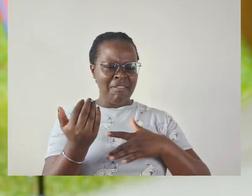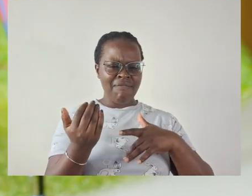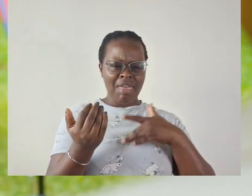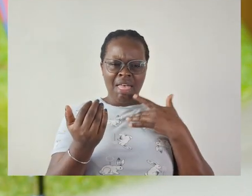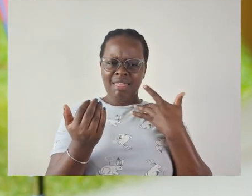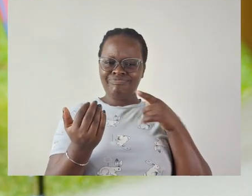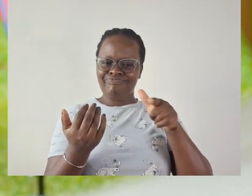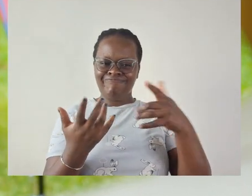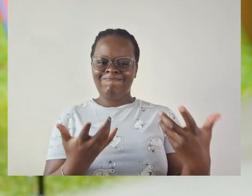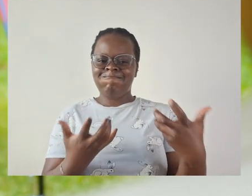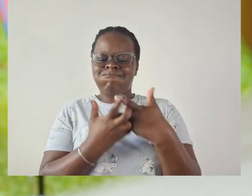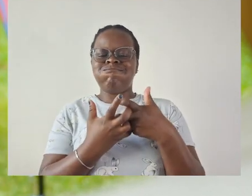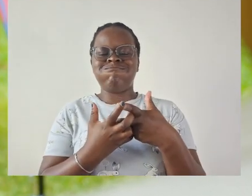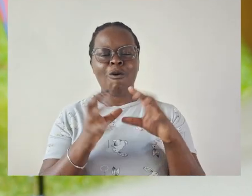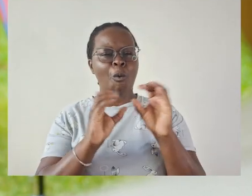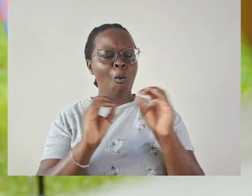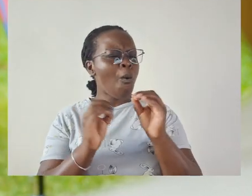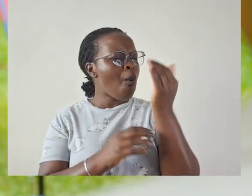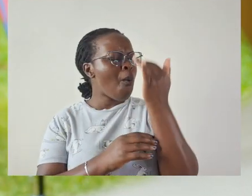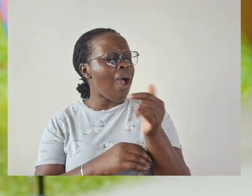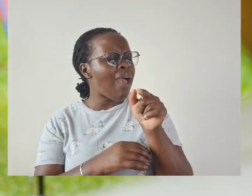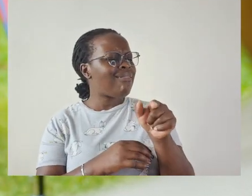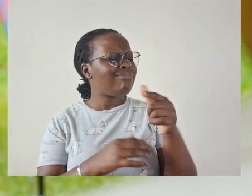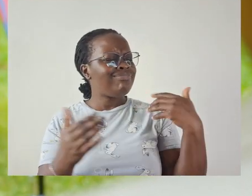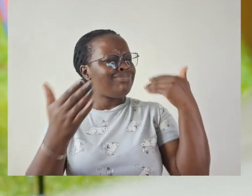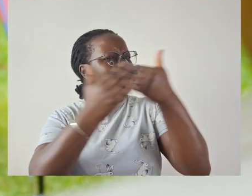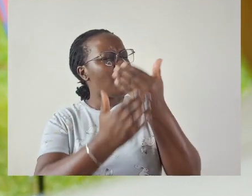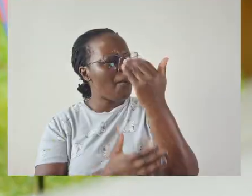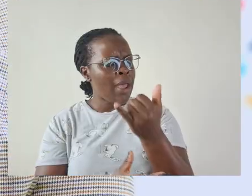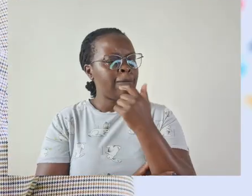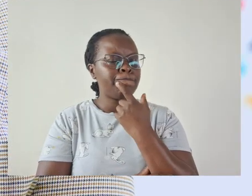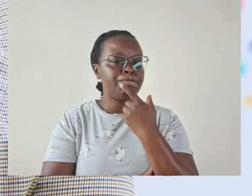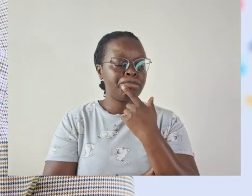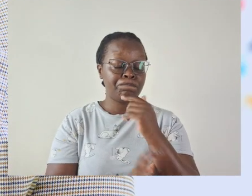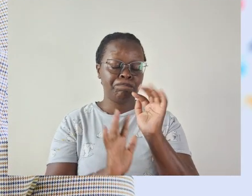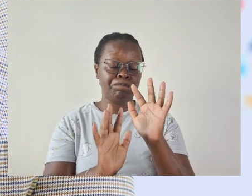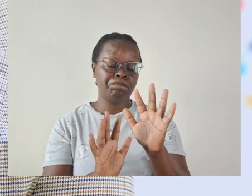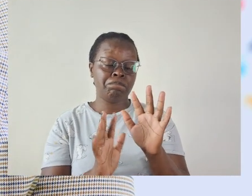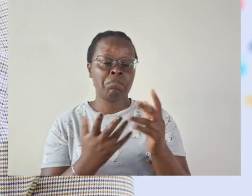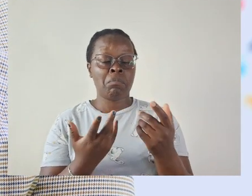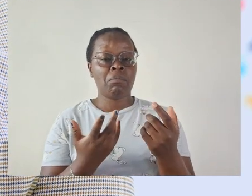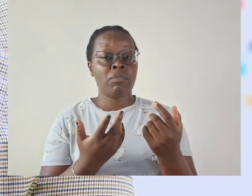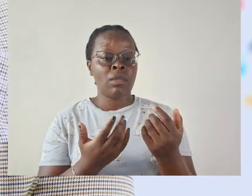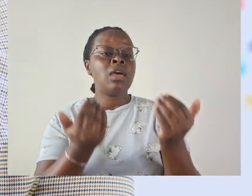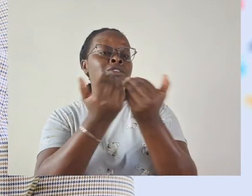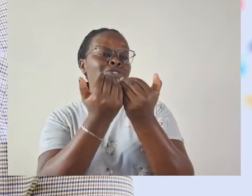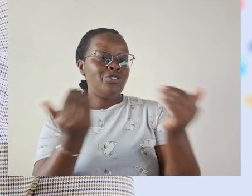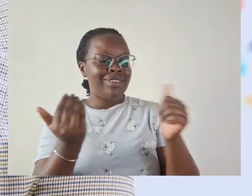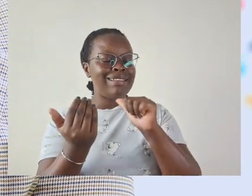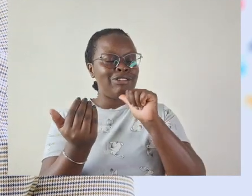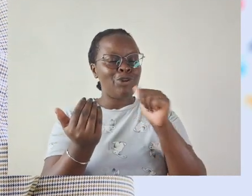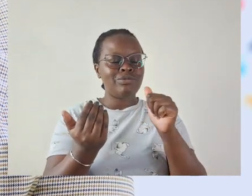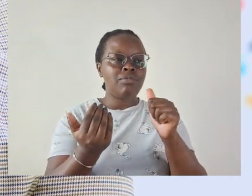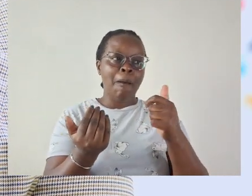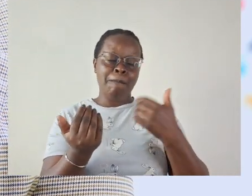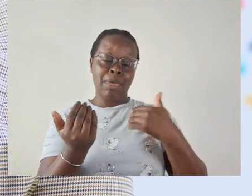been necessarily as involved as you're saying it's important. Why do you think this has been the case? So, children are not a